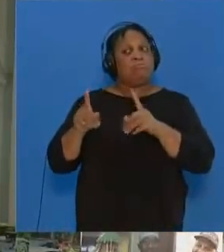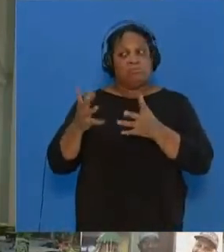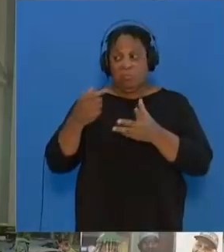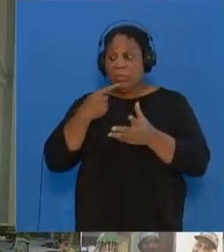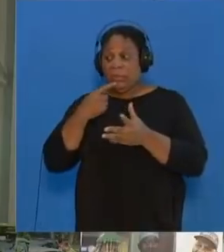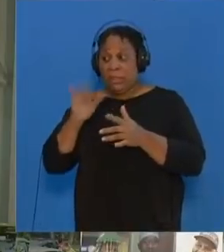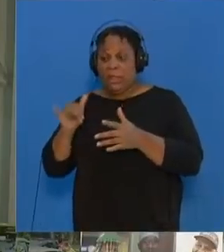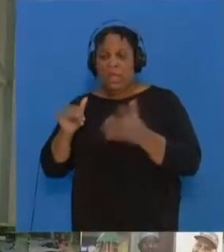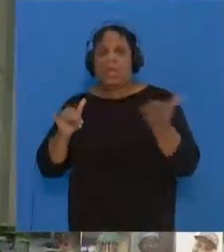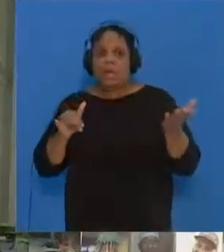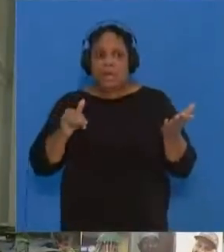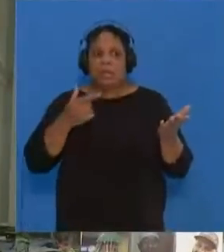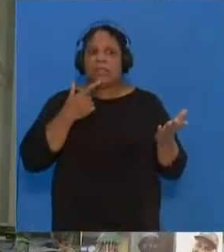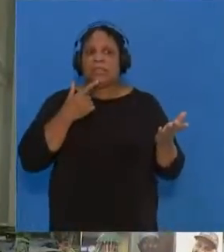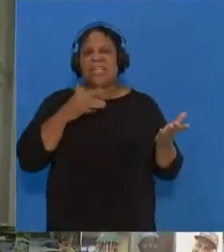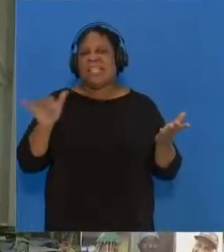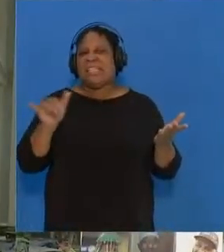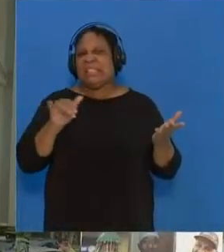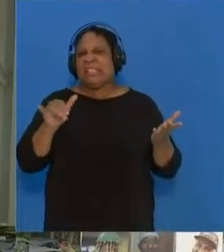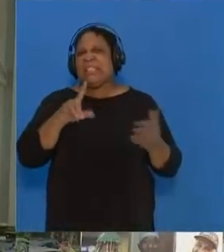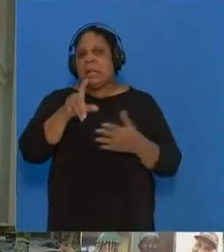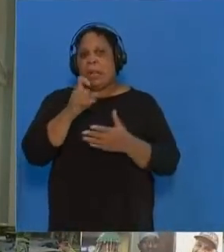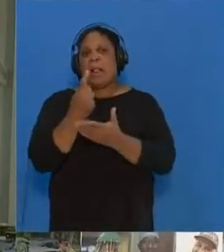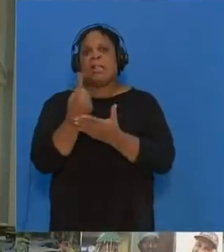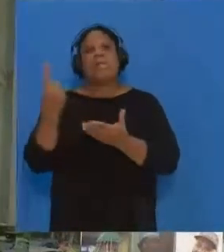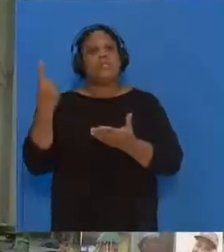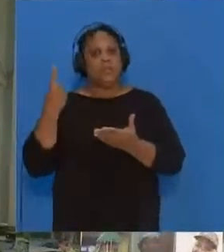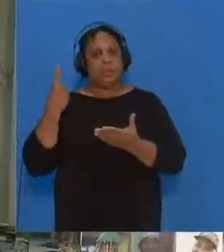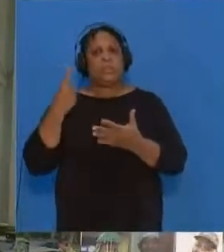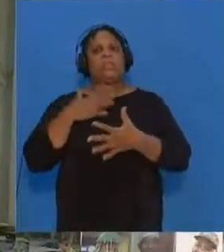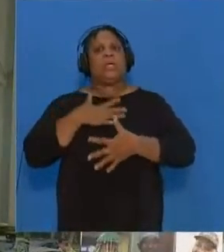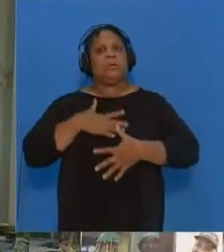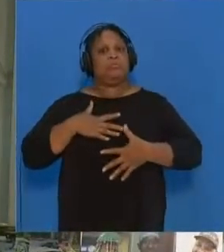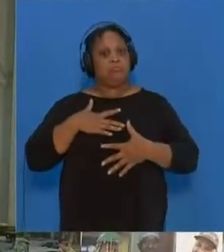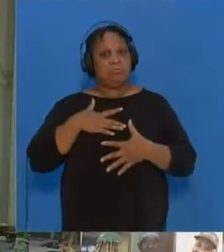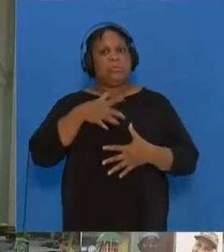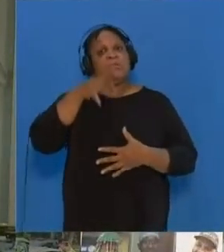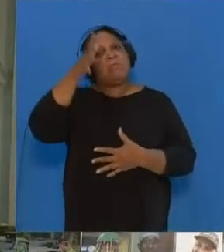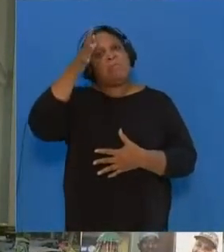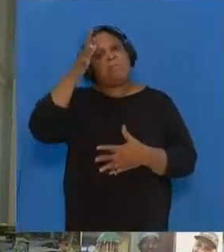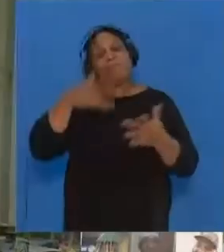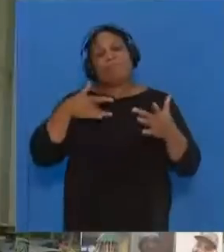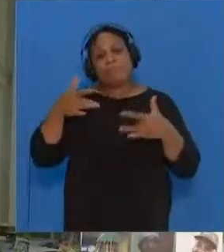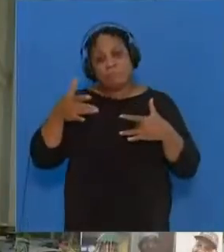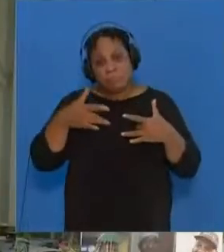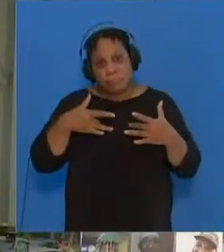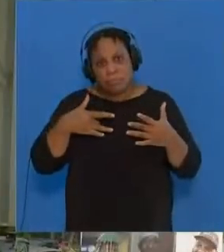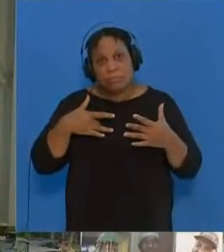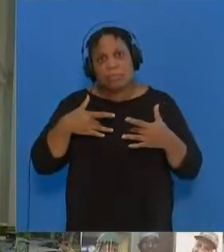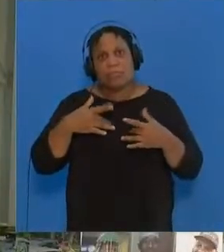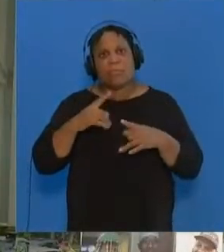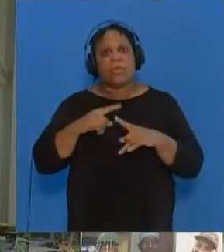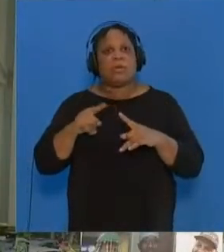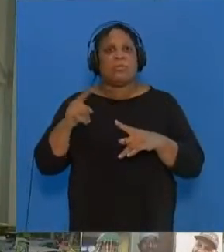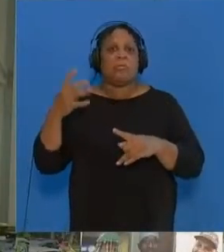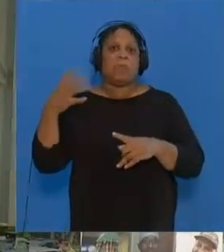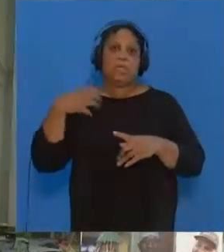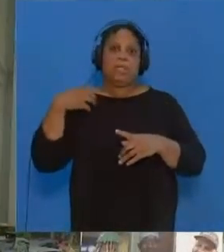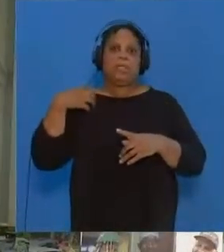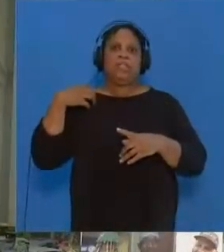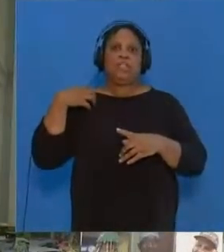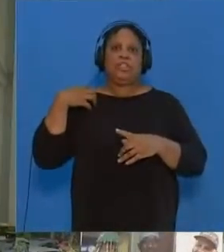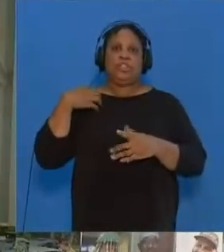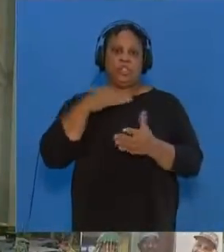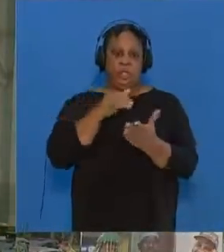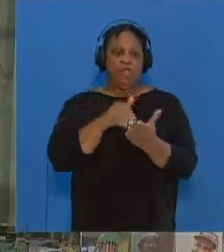That was the question that was similarly asked last week, and I can appreciate the parents' concern. But as the chief medical officer who is present,